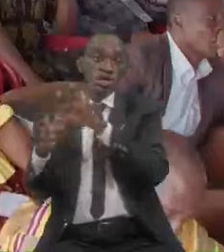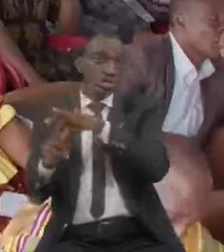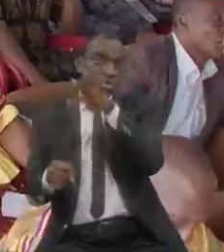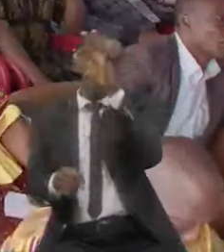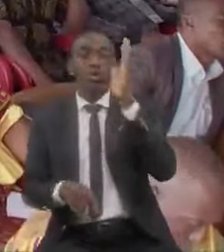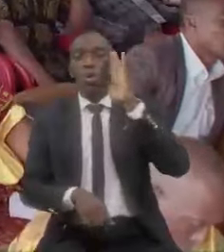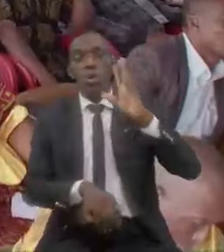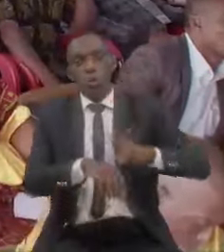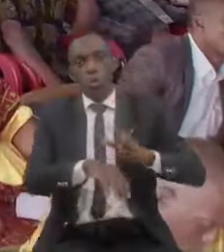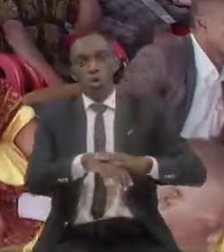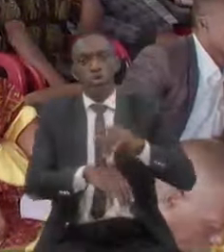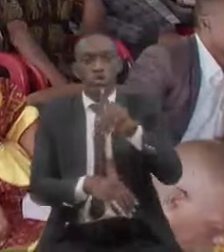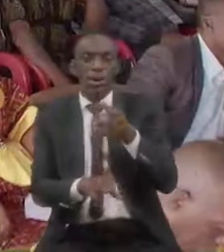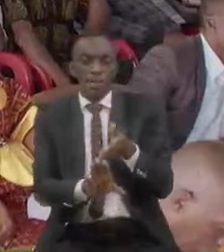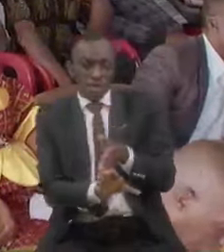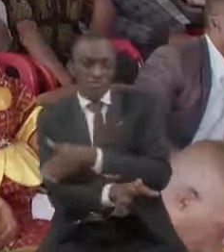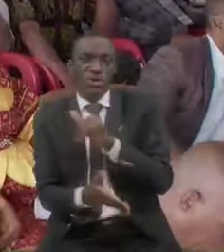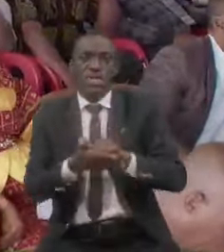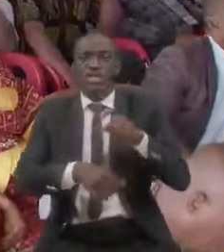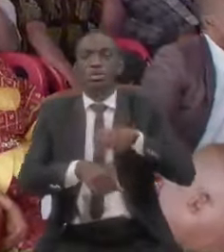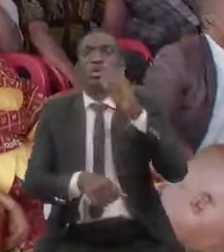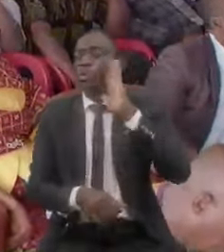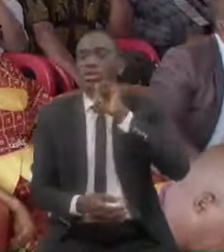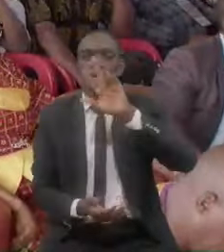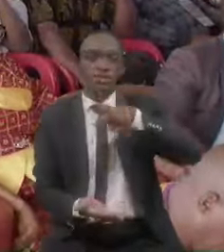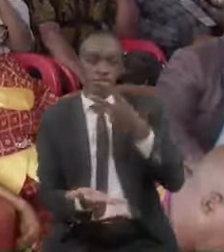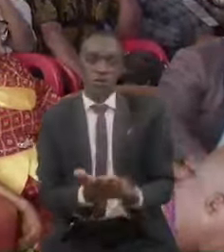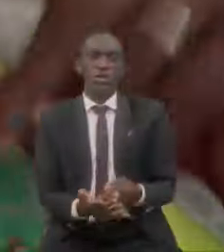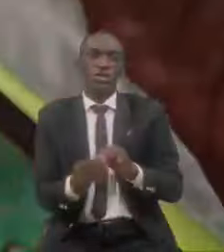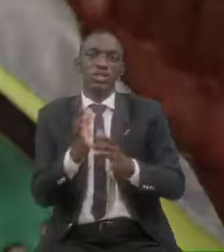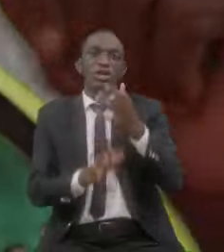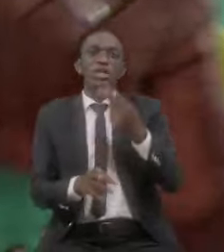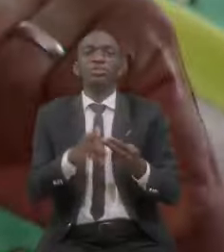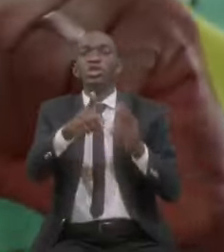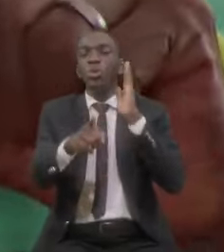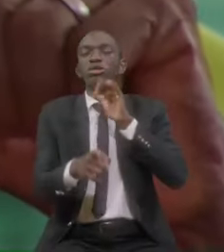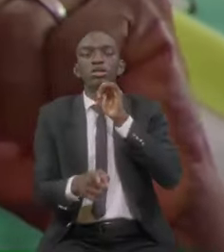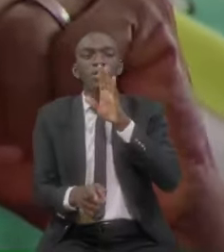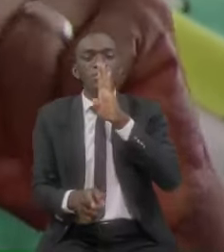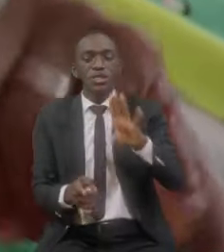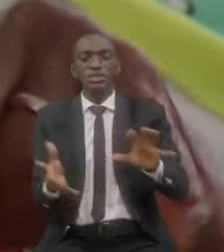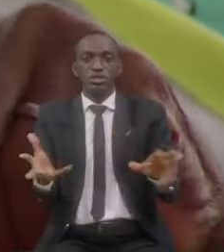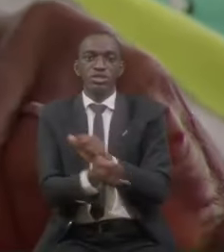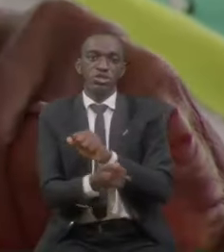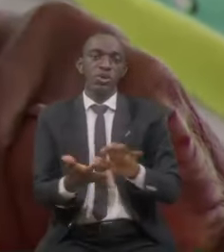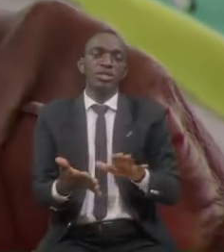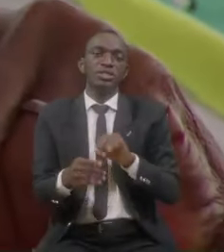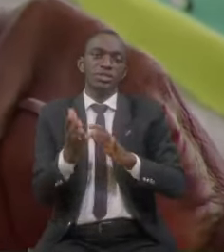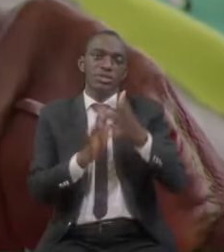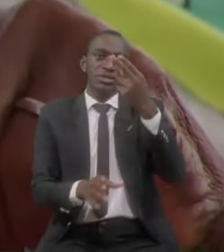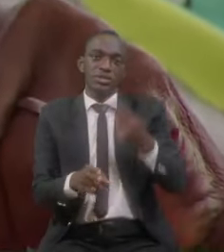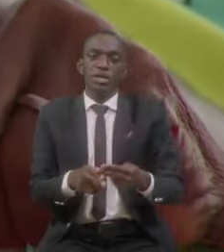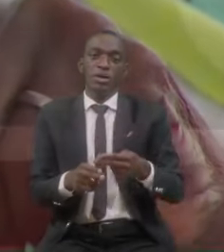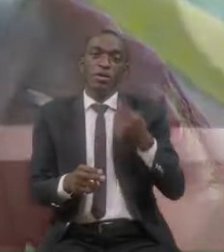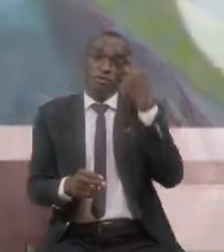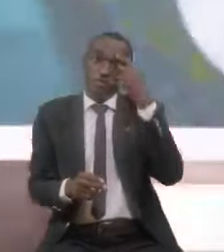time. You will not fall. You will not be destroyed. Because the Spirit that